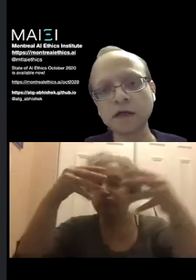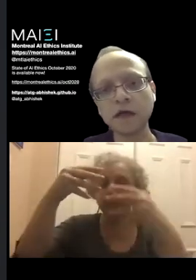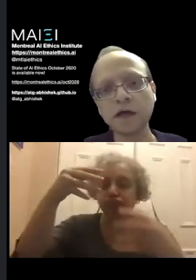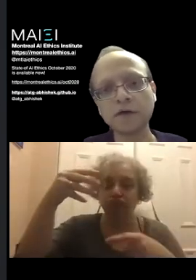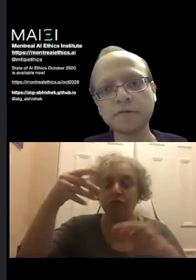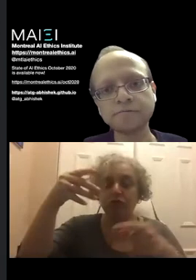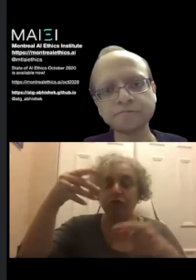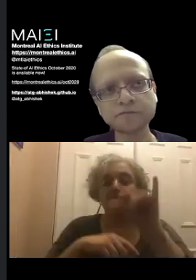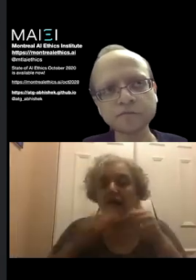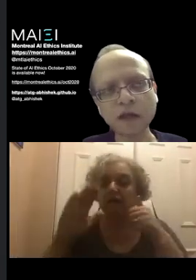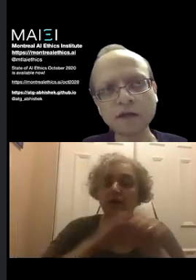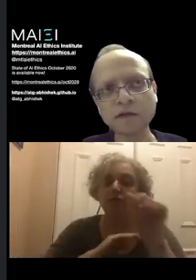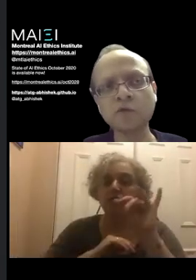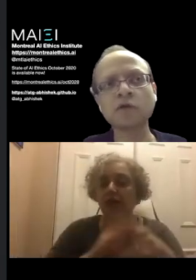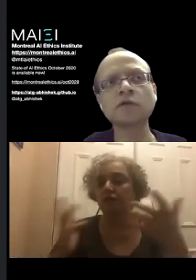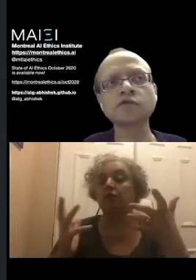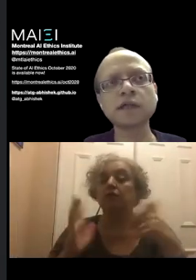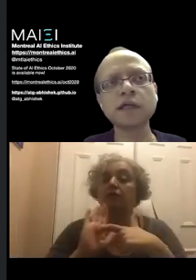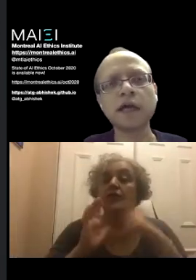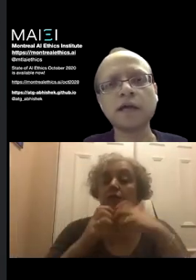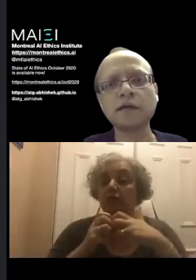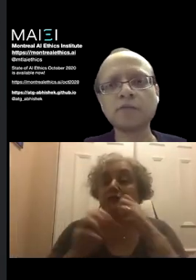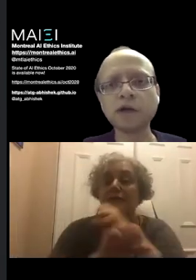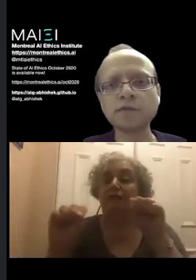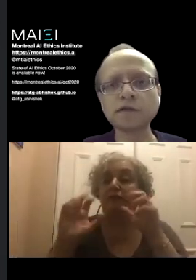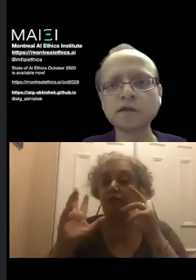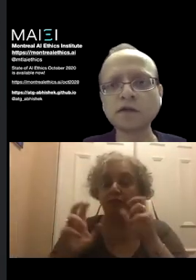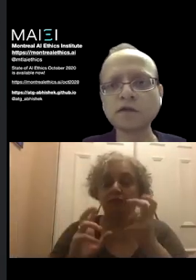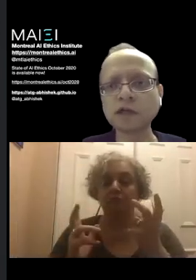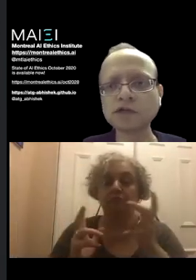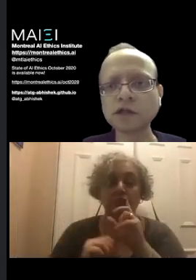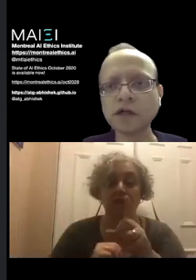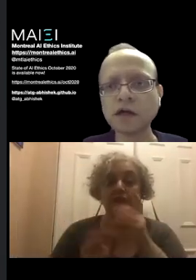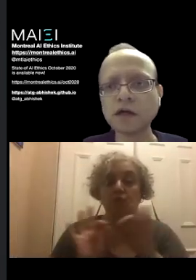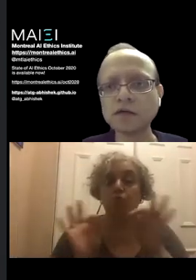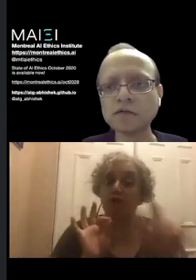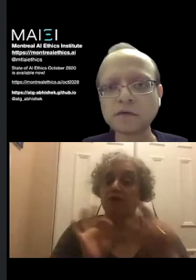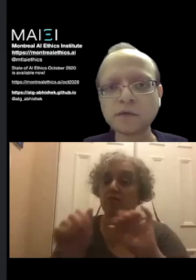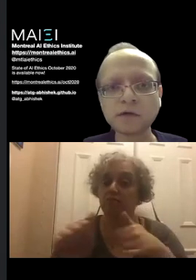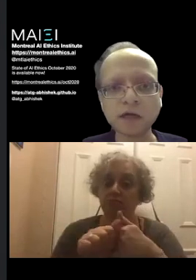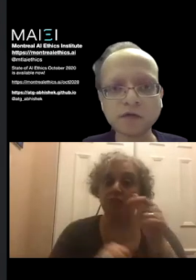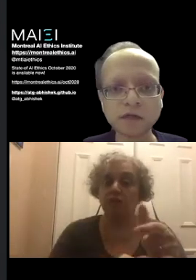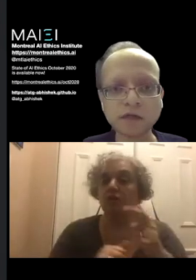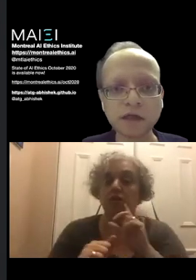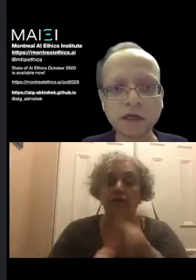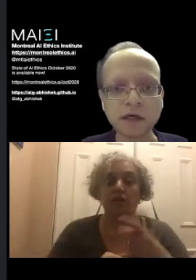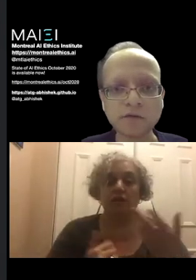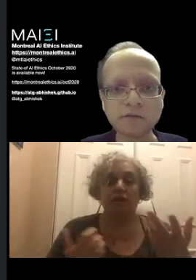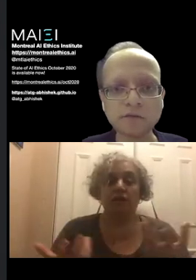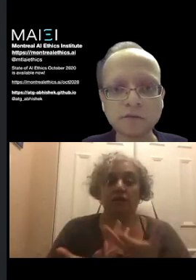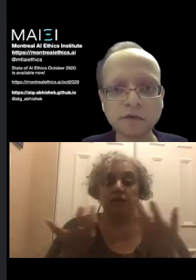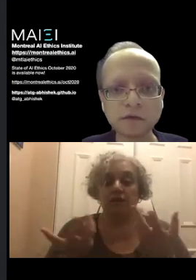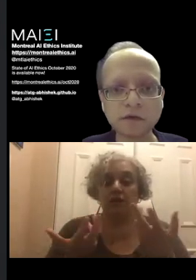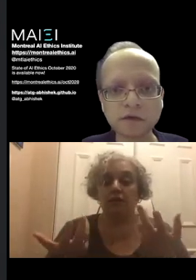examples is an important notion. And perhaps it's not so much maybe relevant.